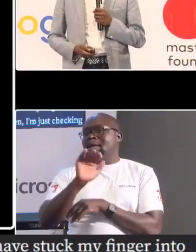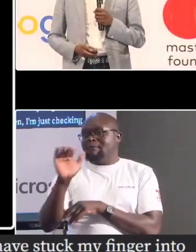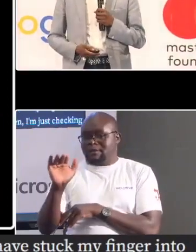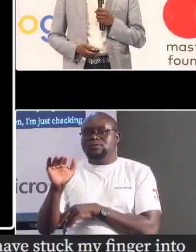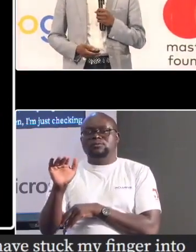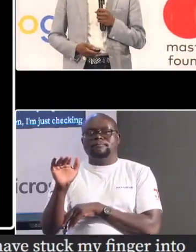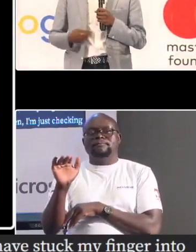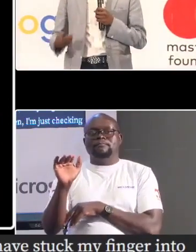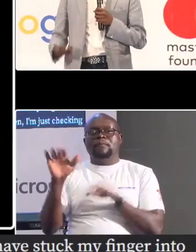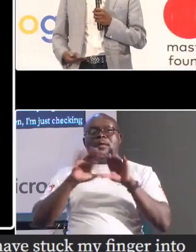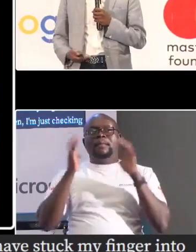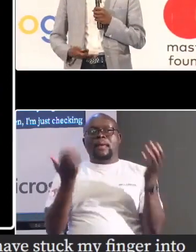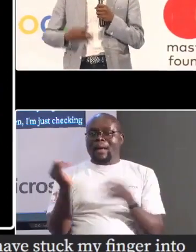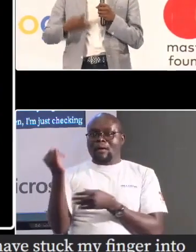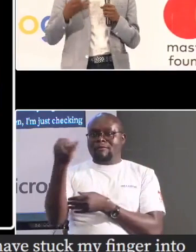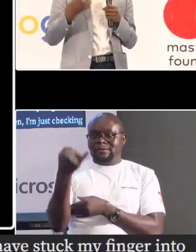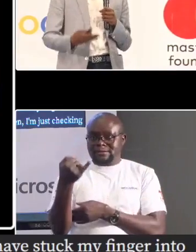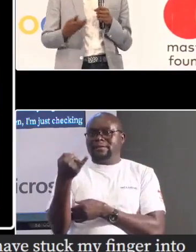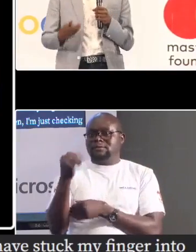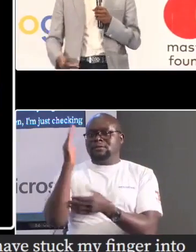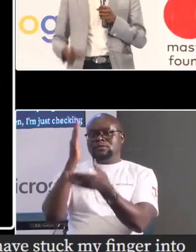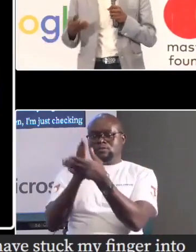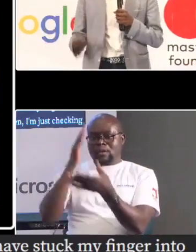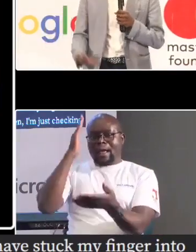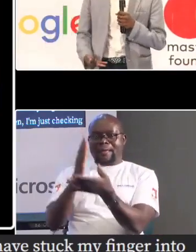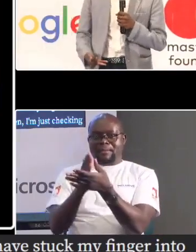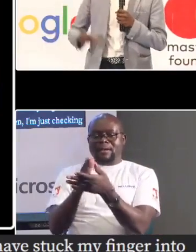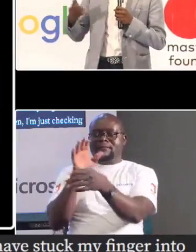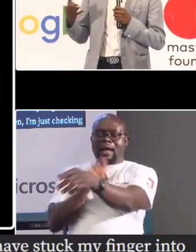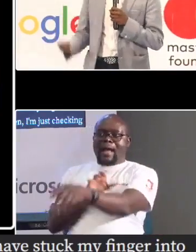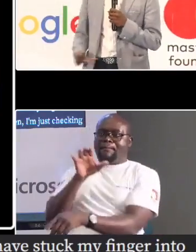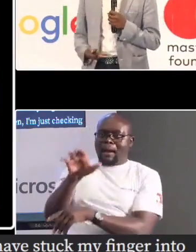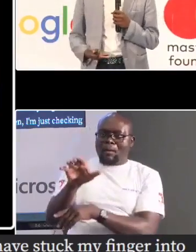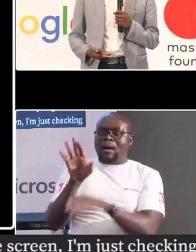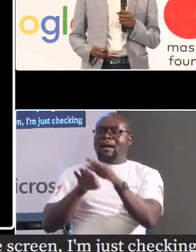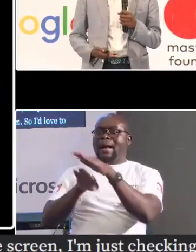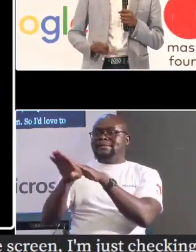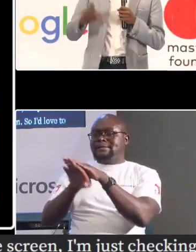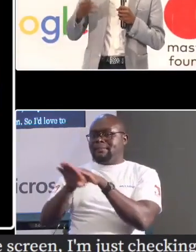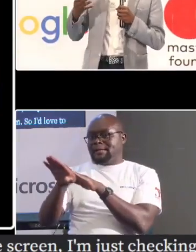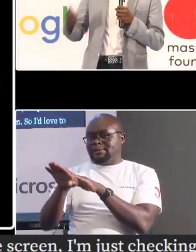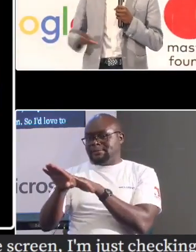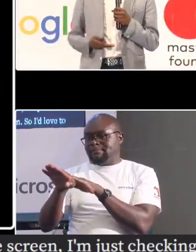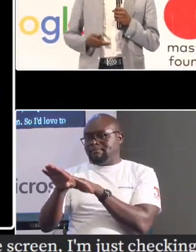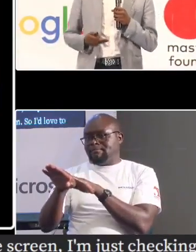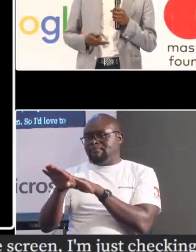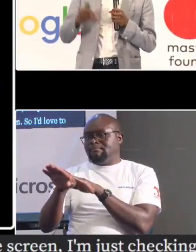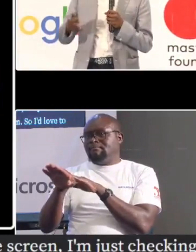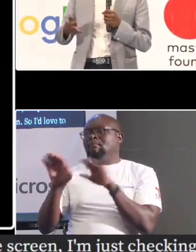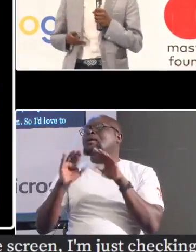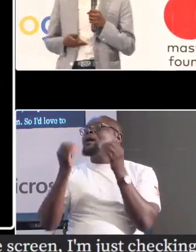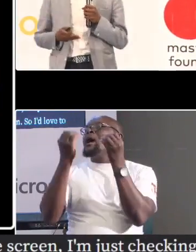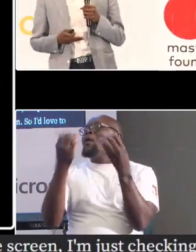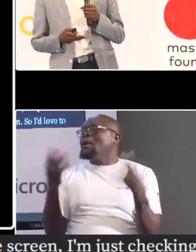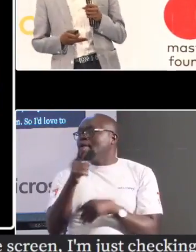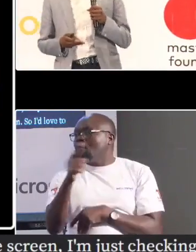my world, the world of design, because I really believe it powers accessibility. Hands up in the room, how many